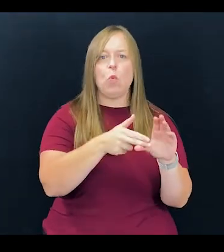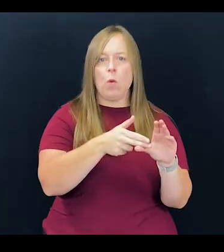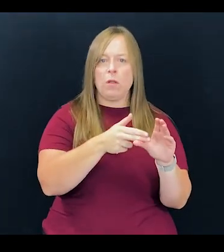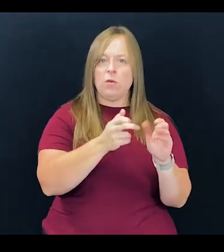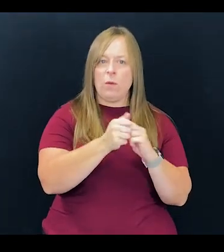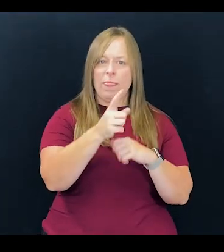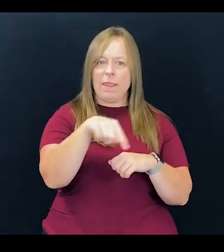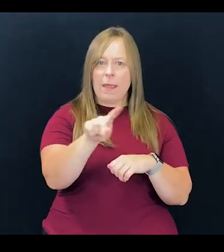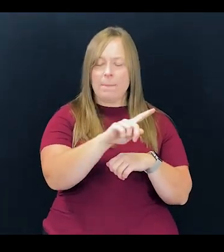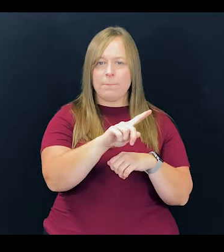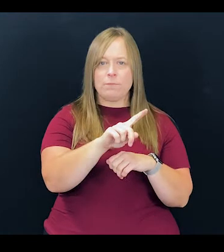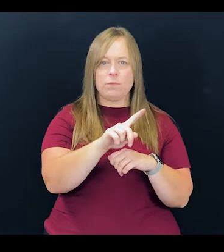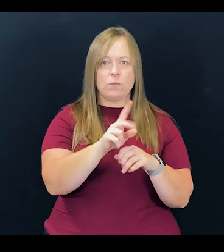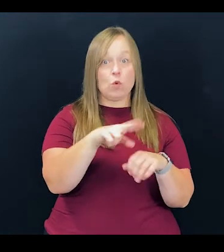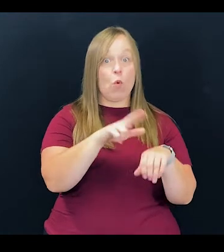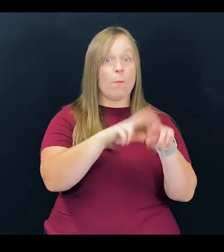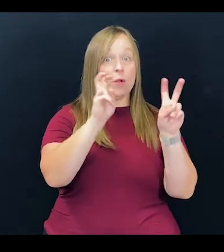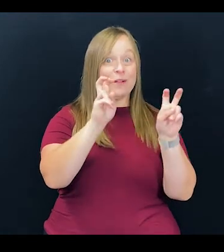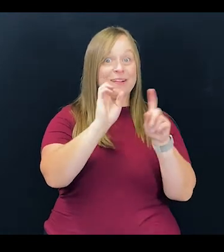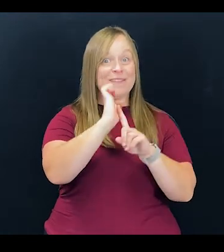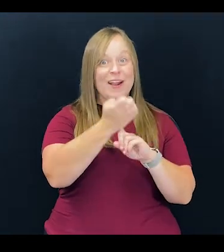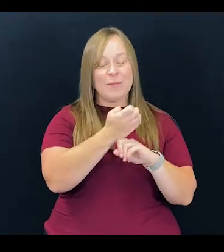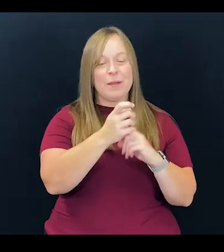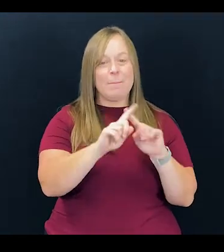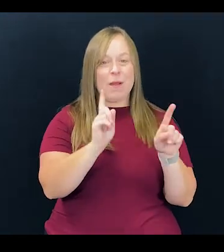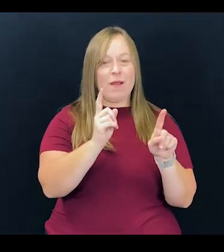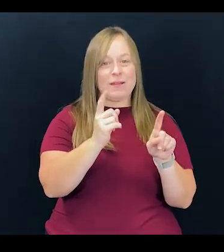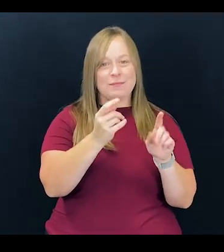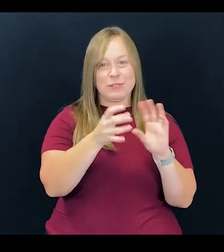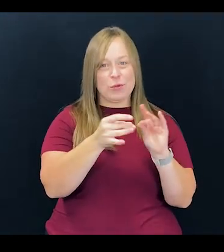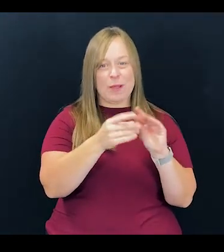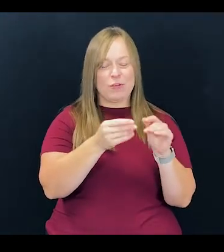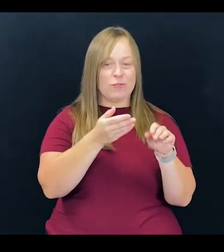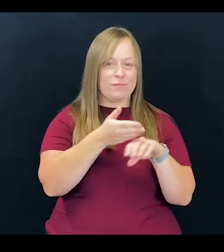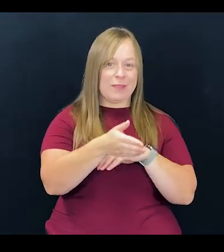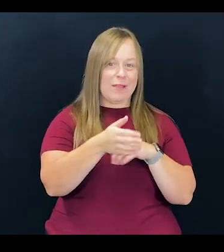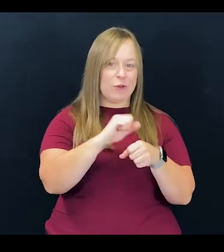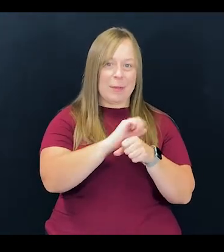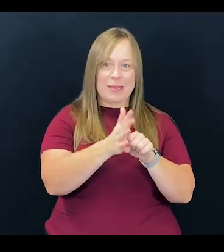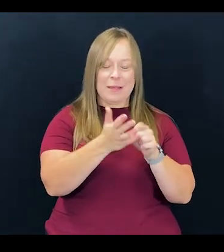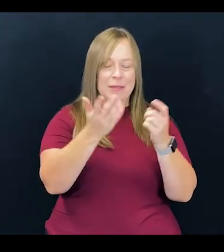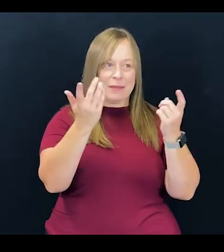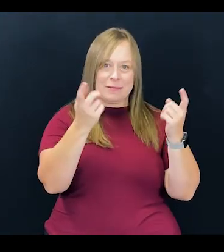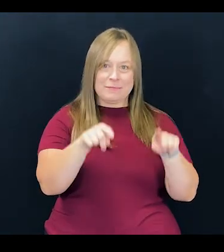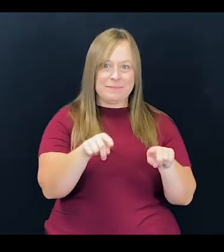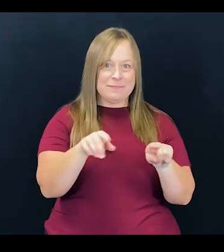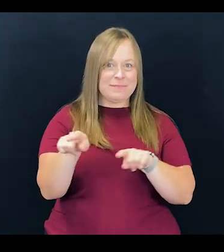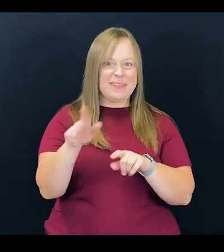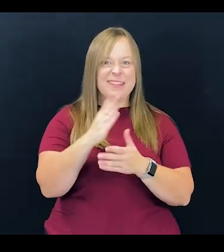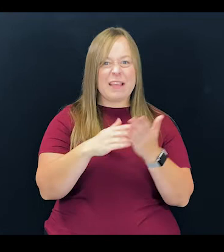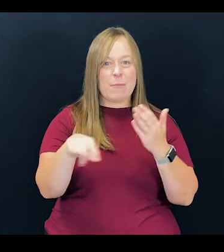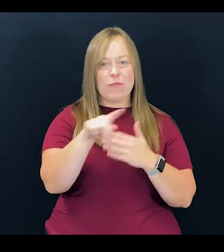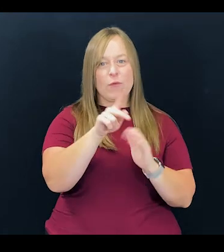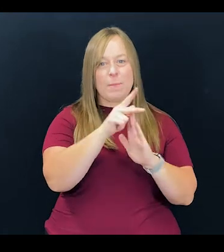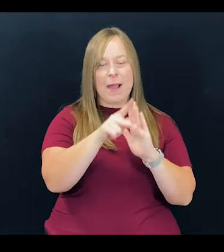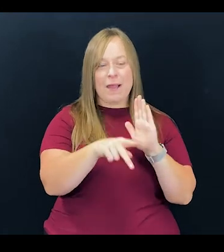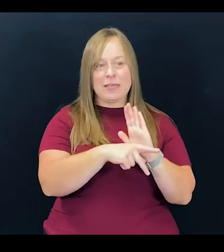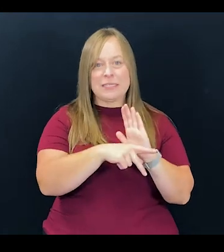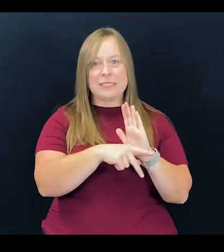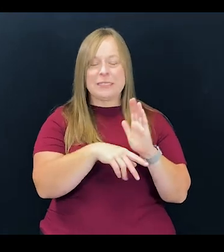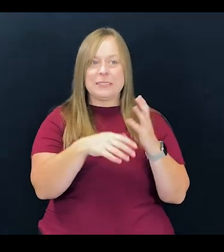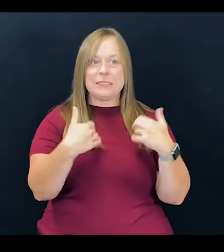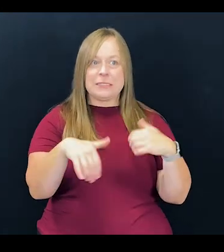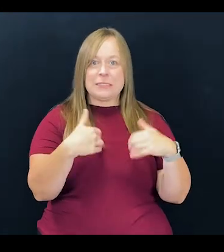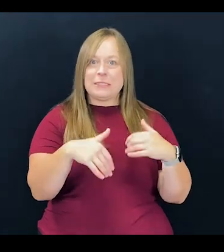mom probably join in a much more normal environment. But as you said, we are in post-pandemic, and some of